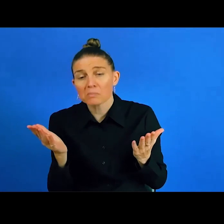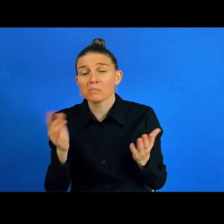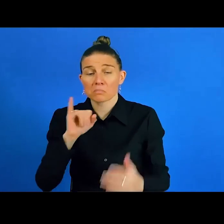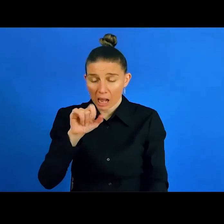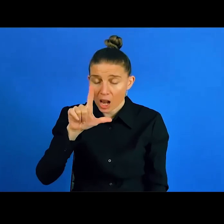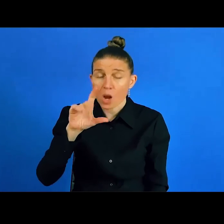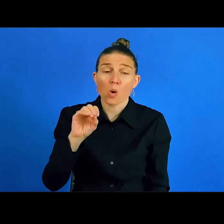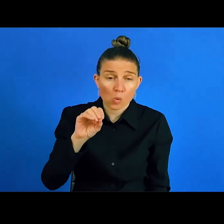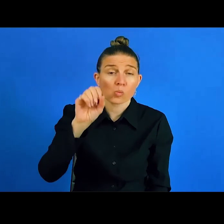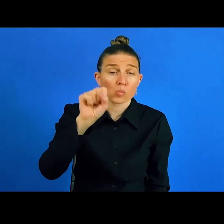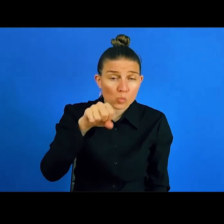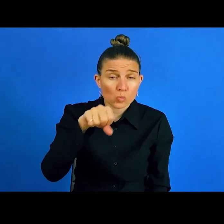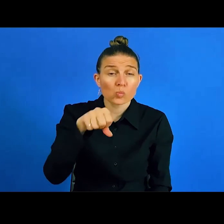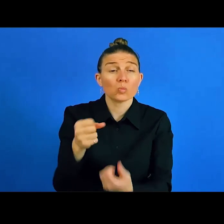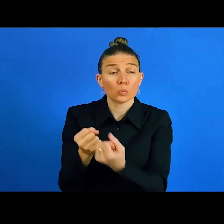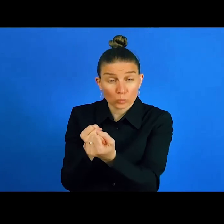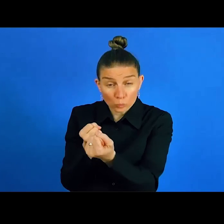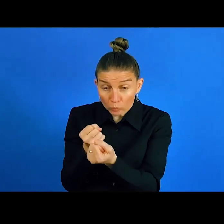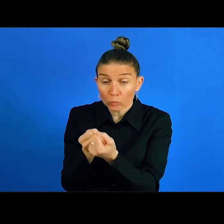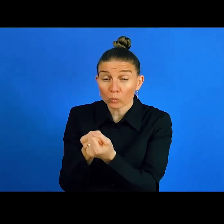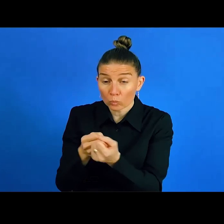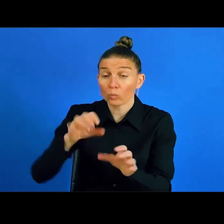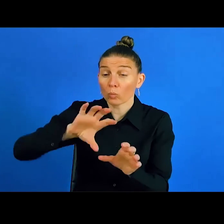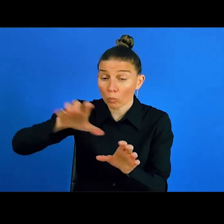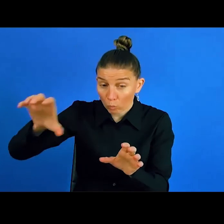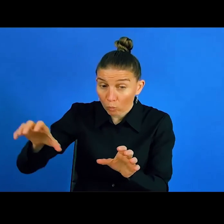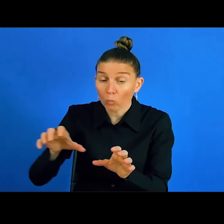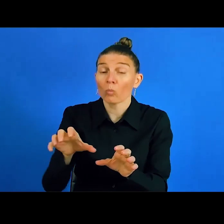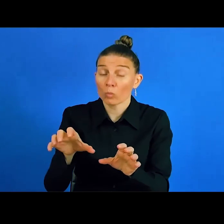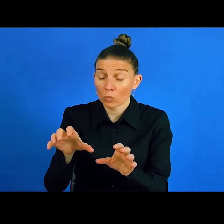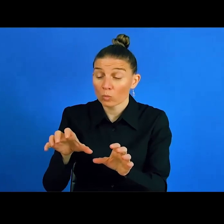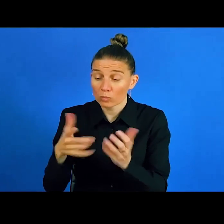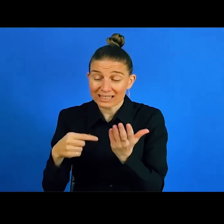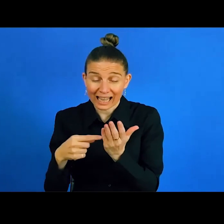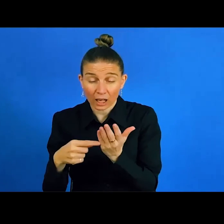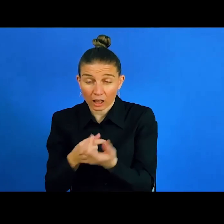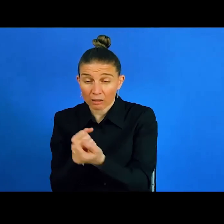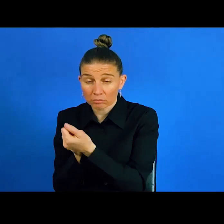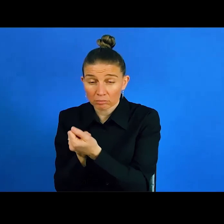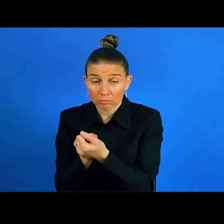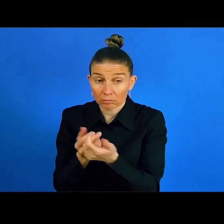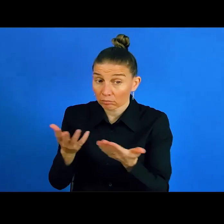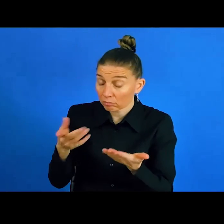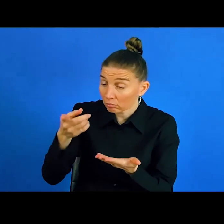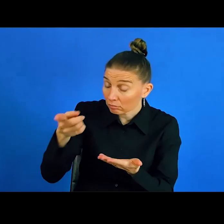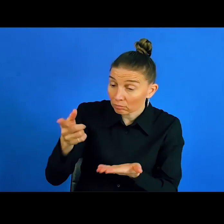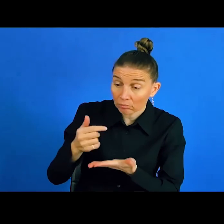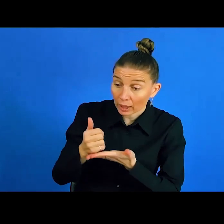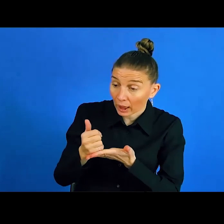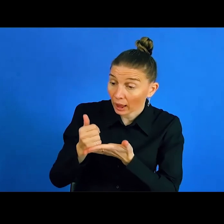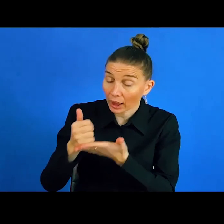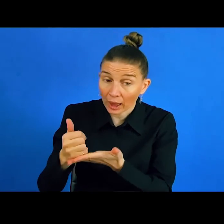are having that need some help in